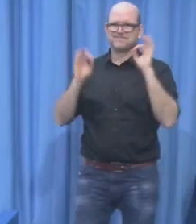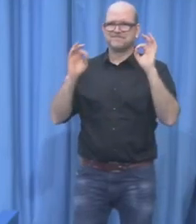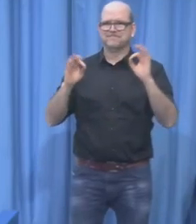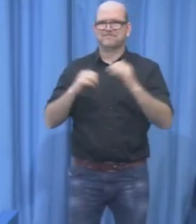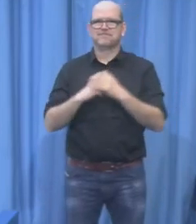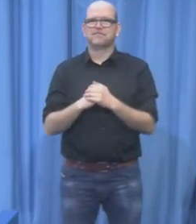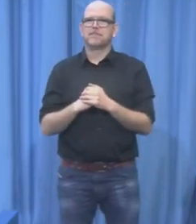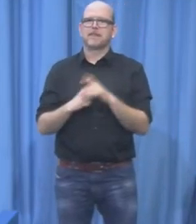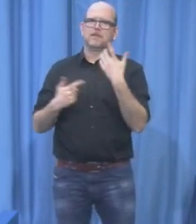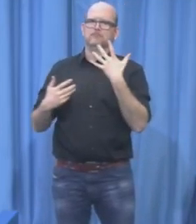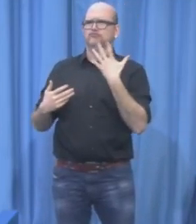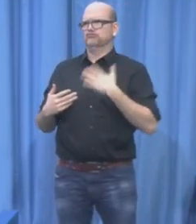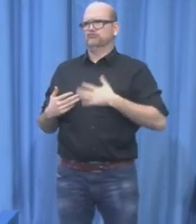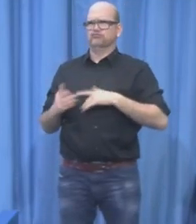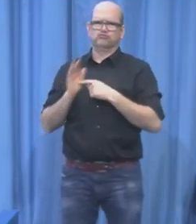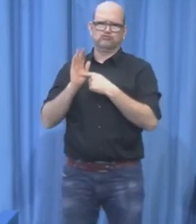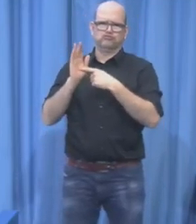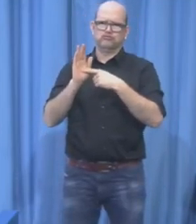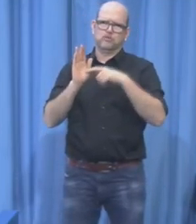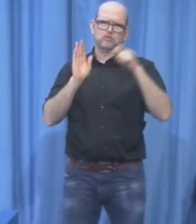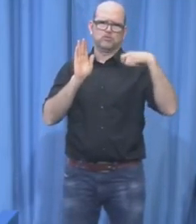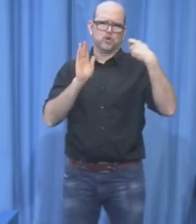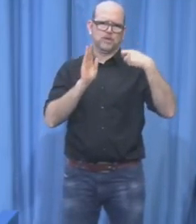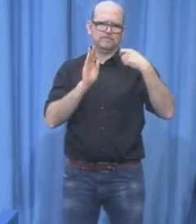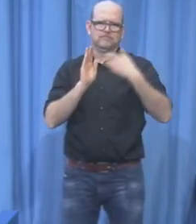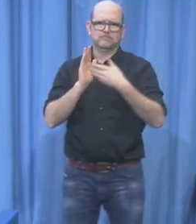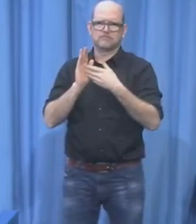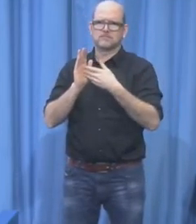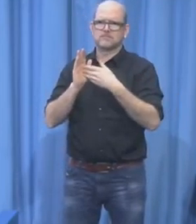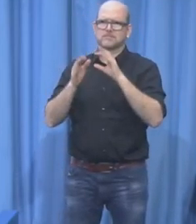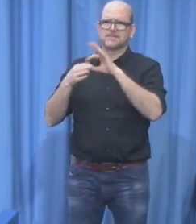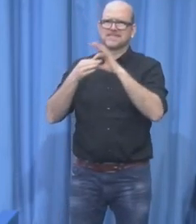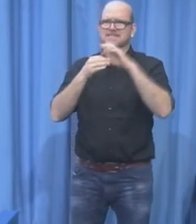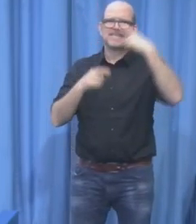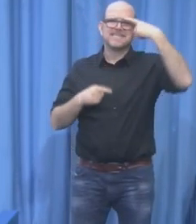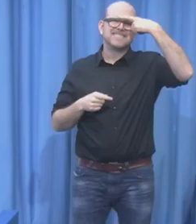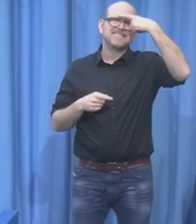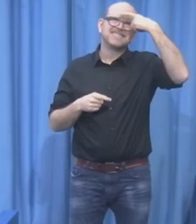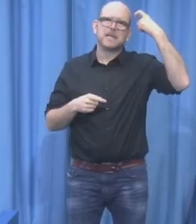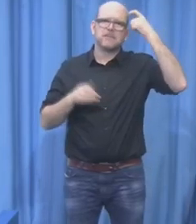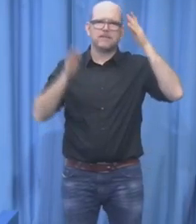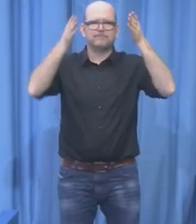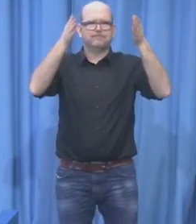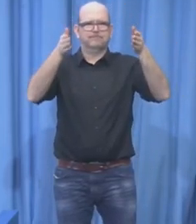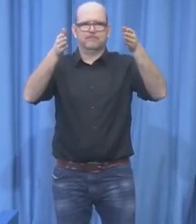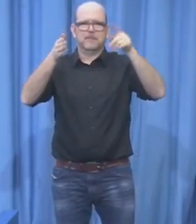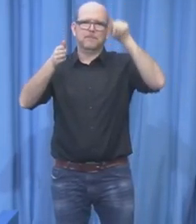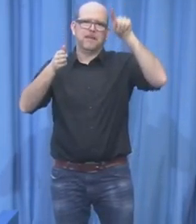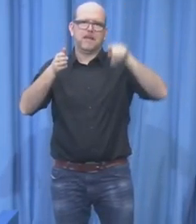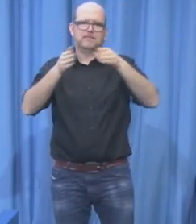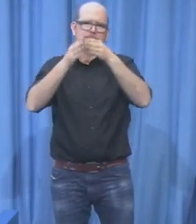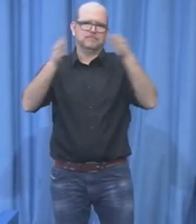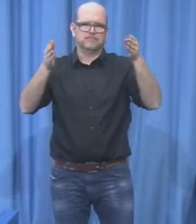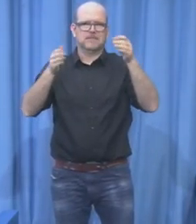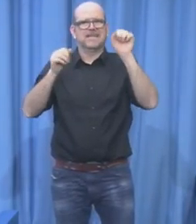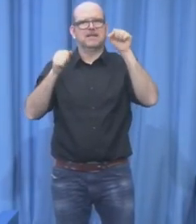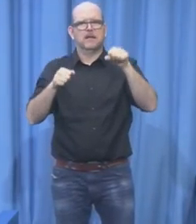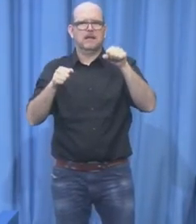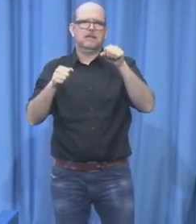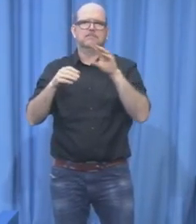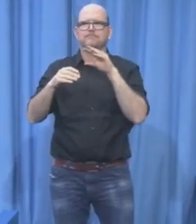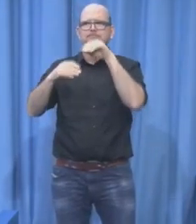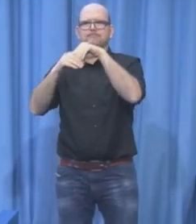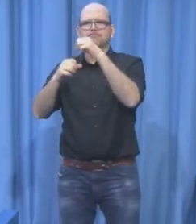town of Sarnia called the Summer Employment Transitions Program. This is a program for students who have a